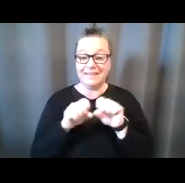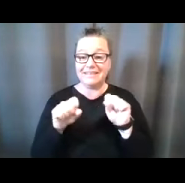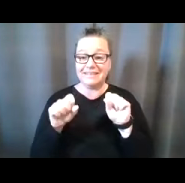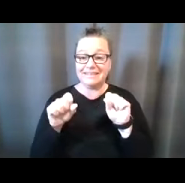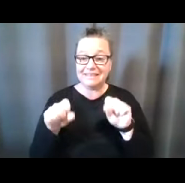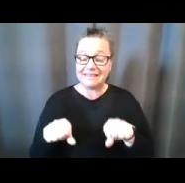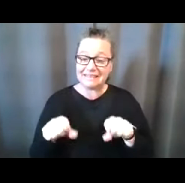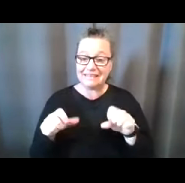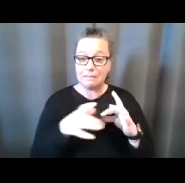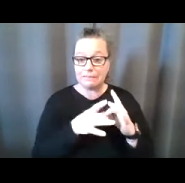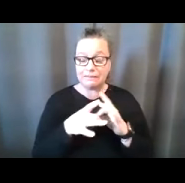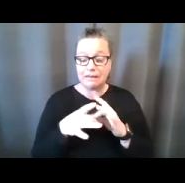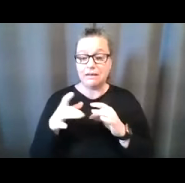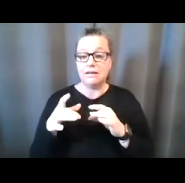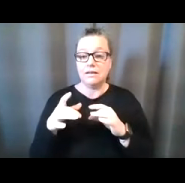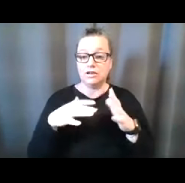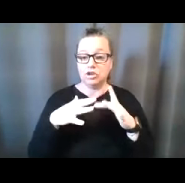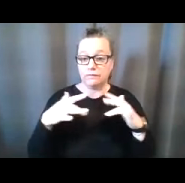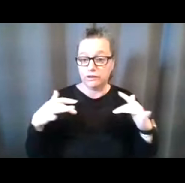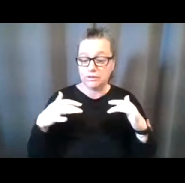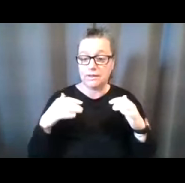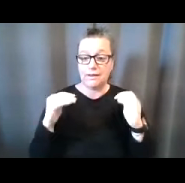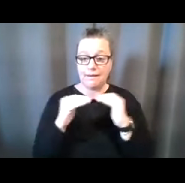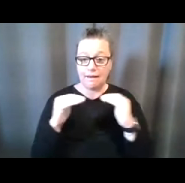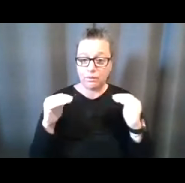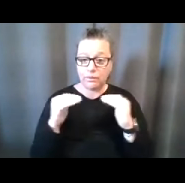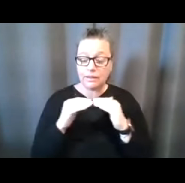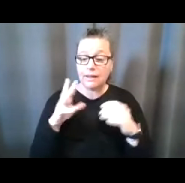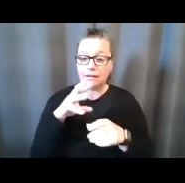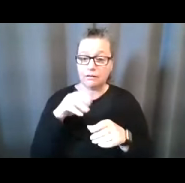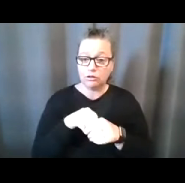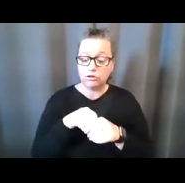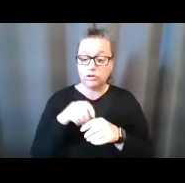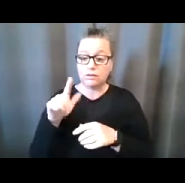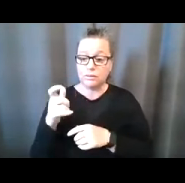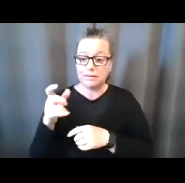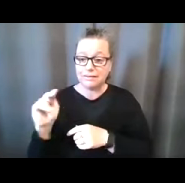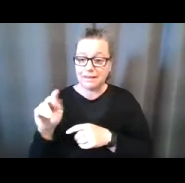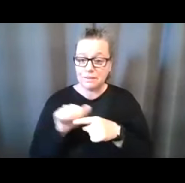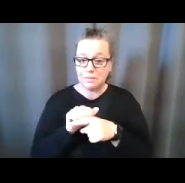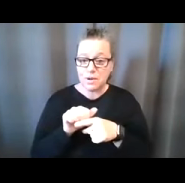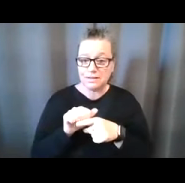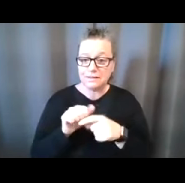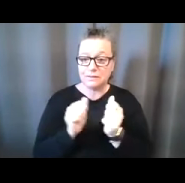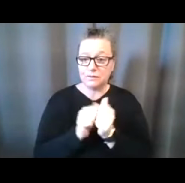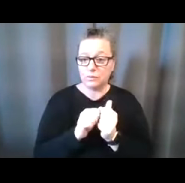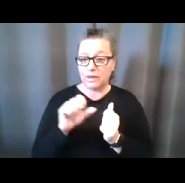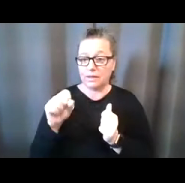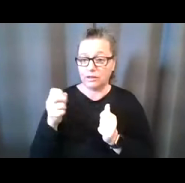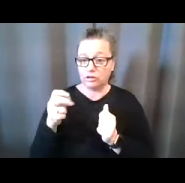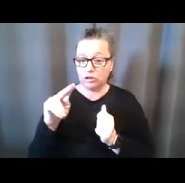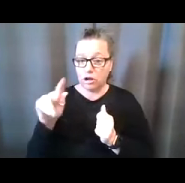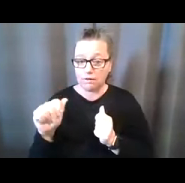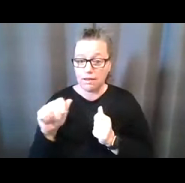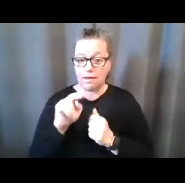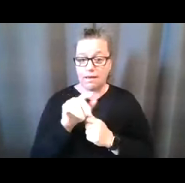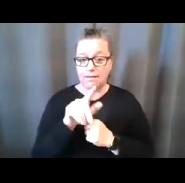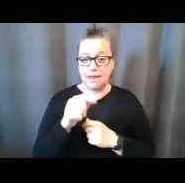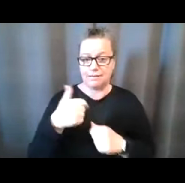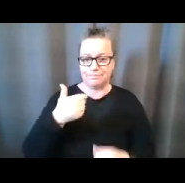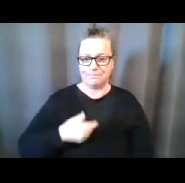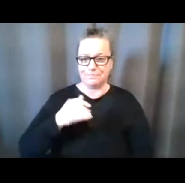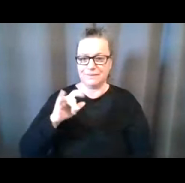Systematizing Diversity, Equity, and Inclusion into Lean Practices with Nate Higbee and Shauna Whipple. I'm Jessica Dang with Results Washington.